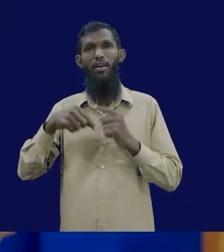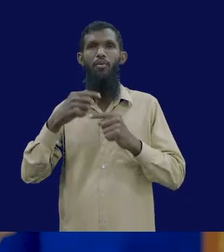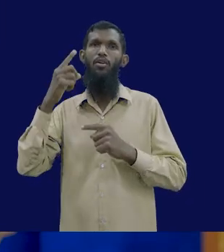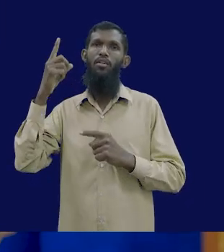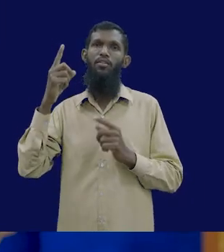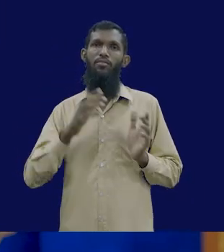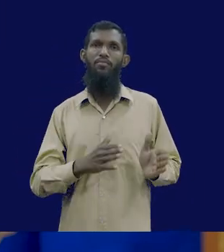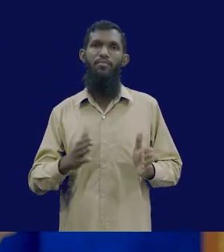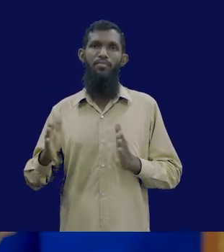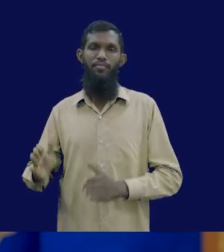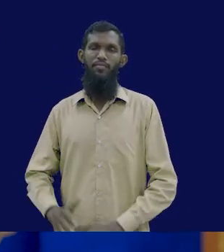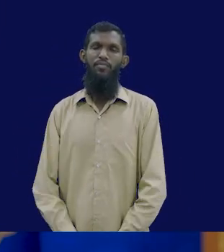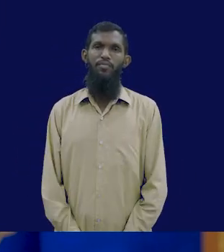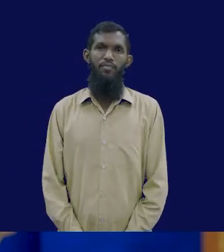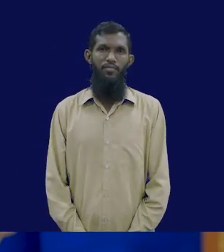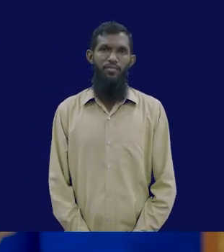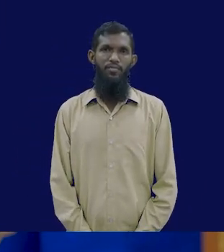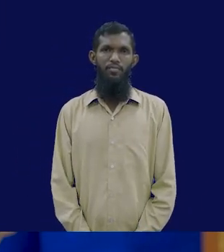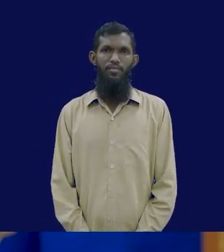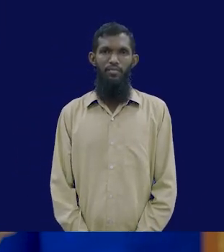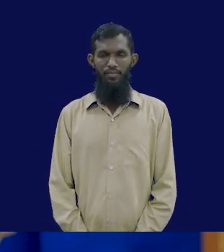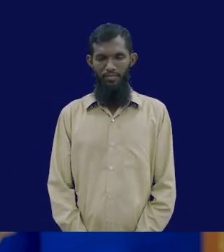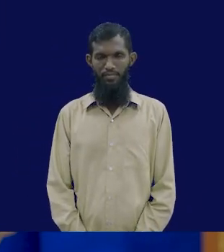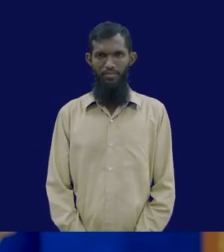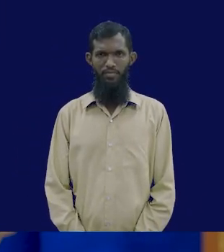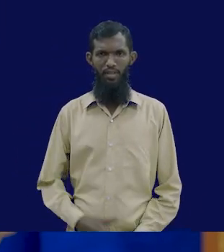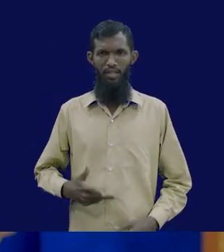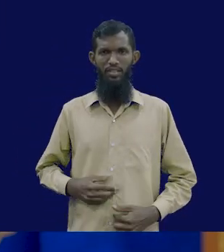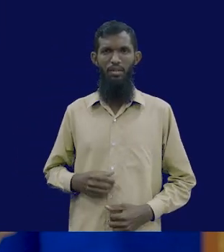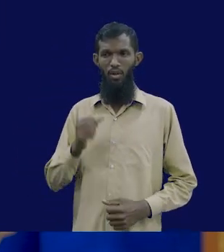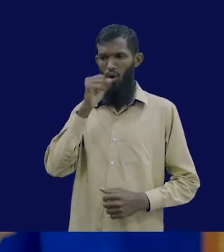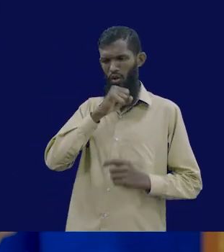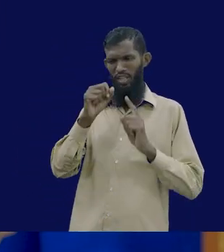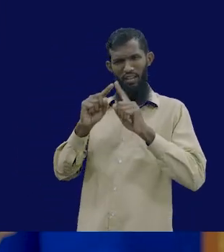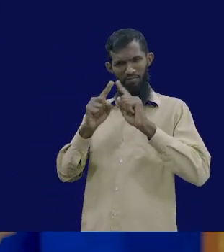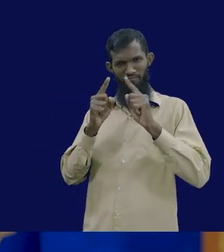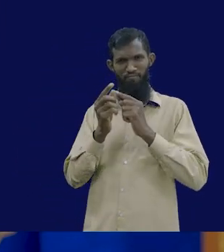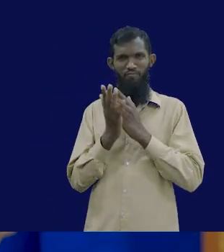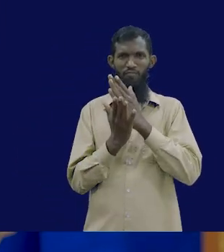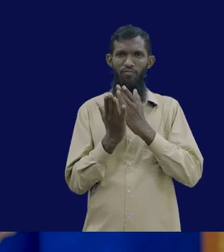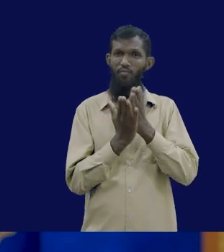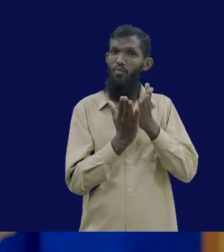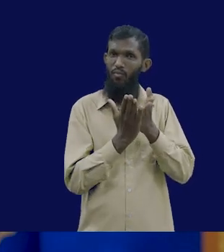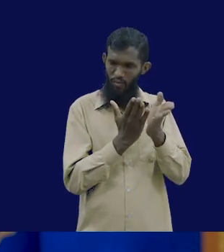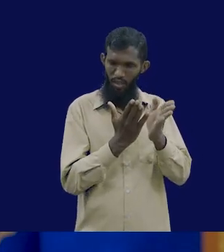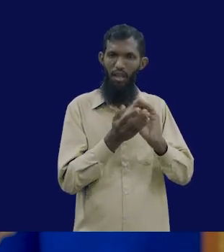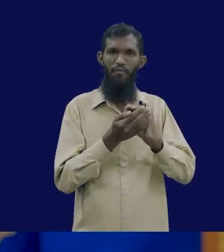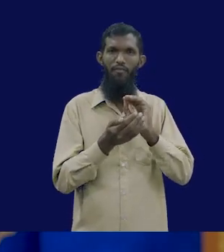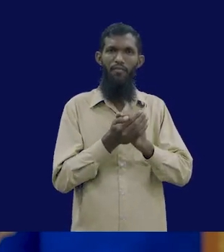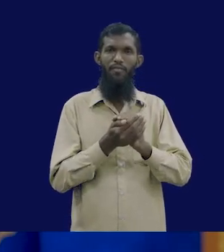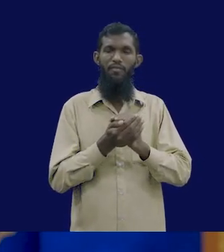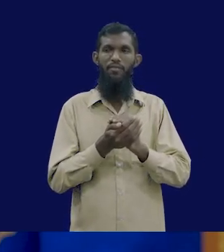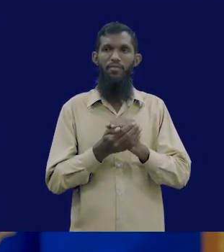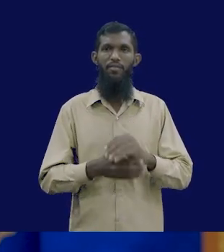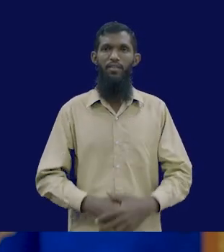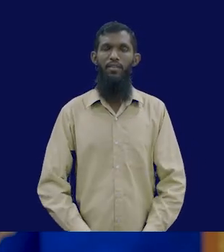Now, fasting is not just one category. It is categorized into many categories.